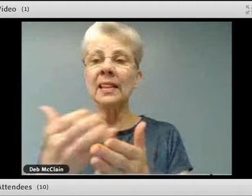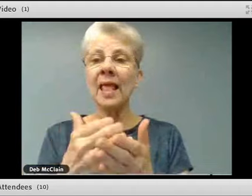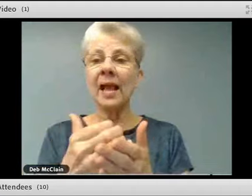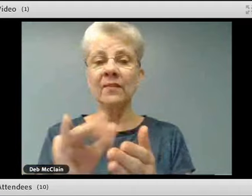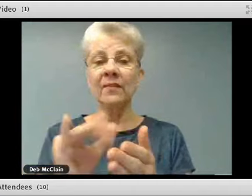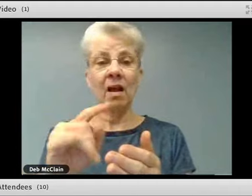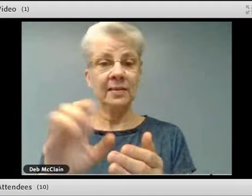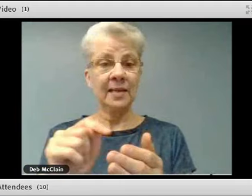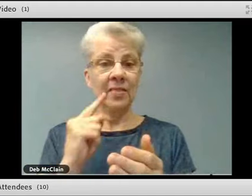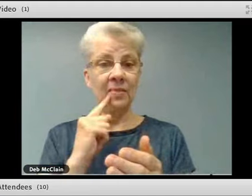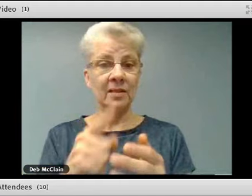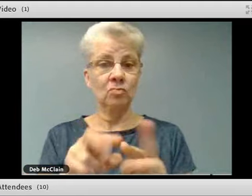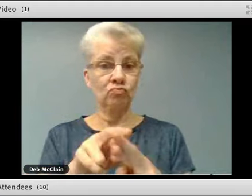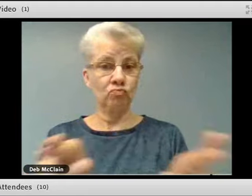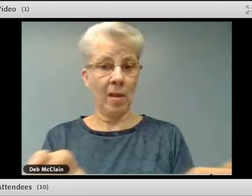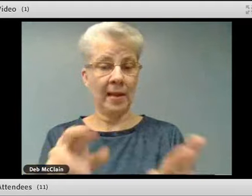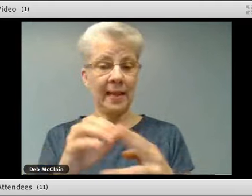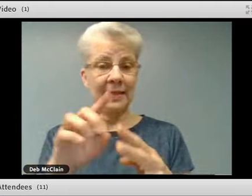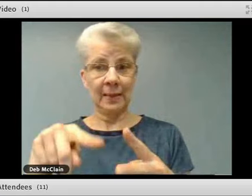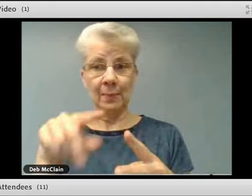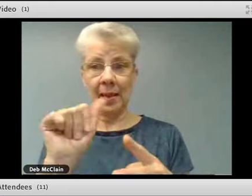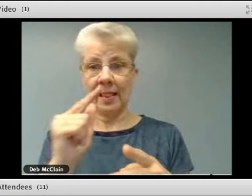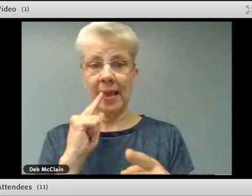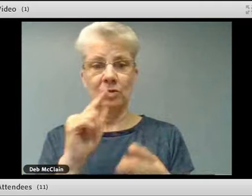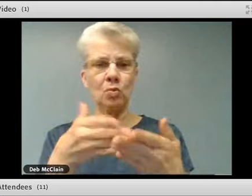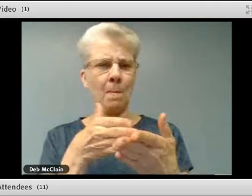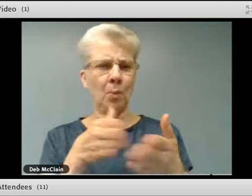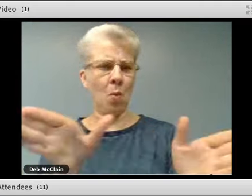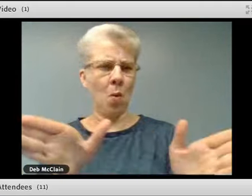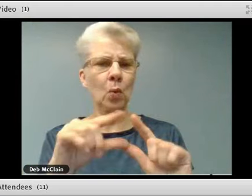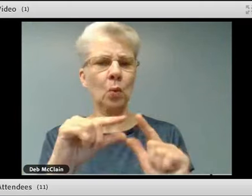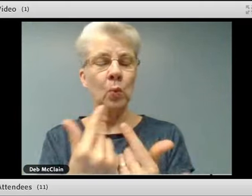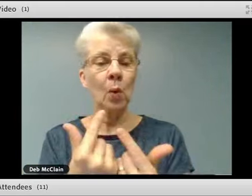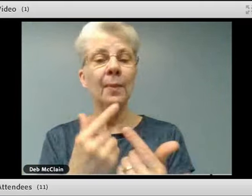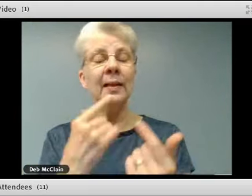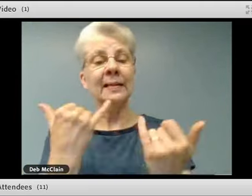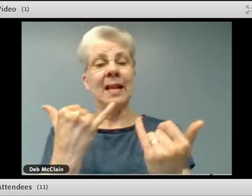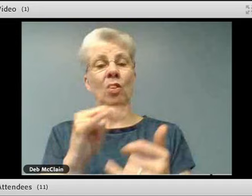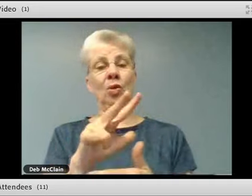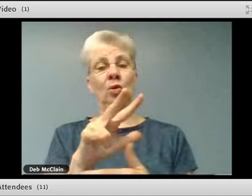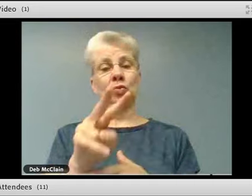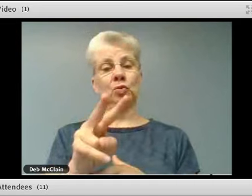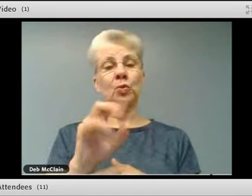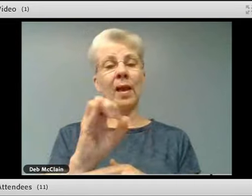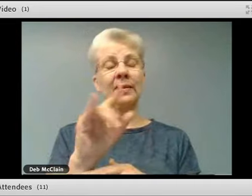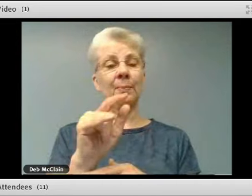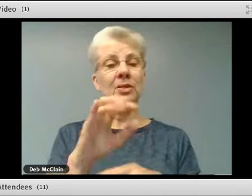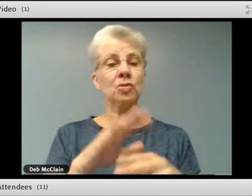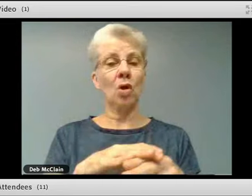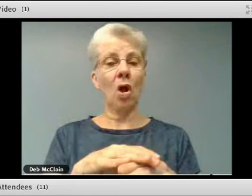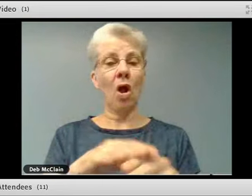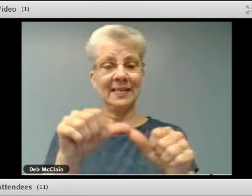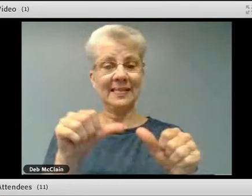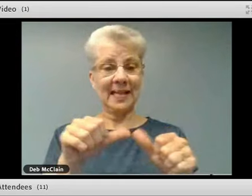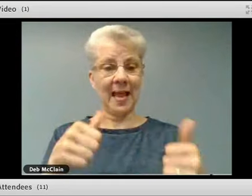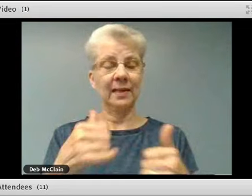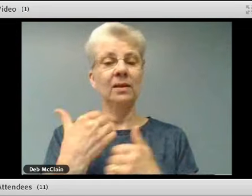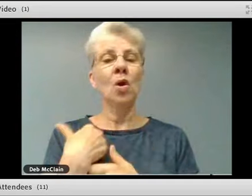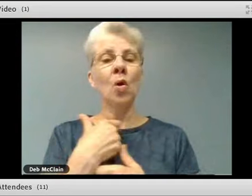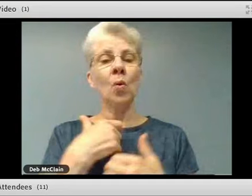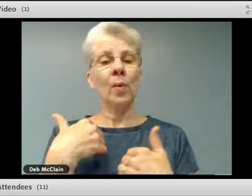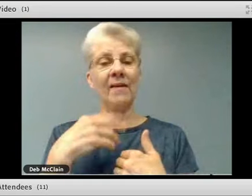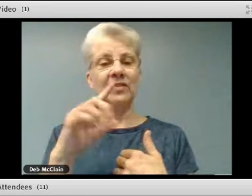in DPLA to a broad audience. There are currently 32 exhibitions on the site. DPLA and its partners have